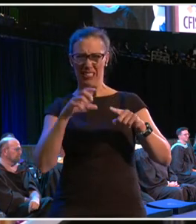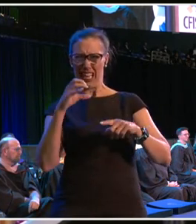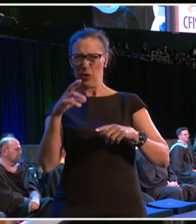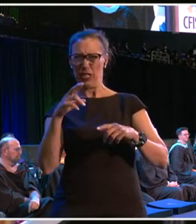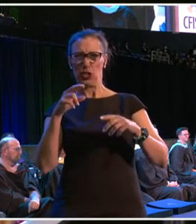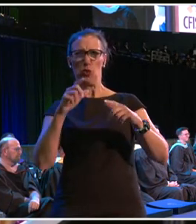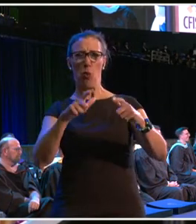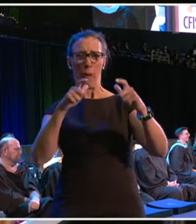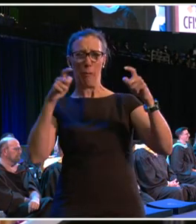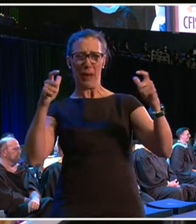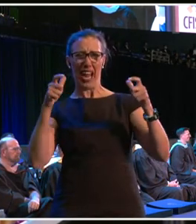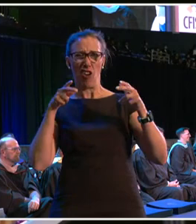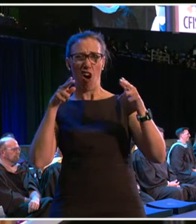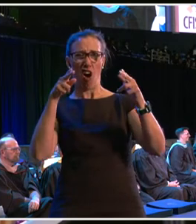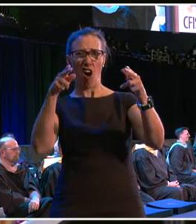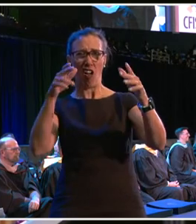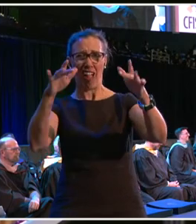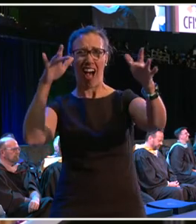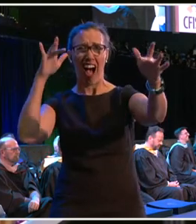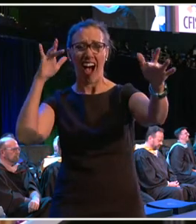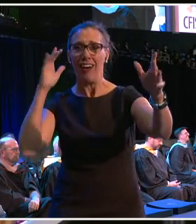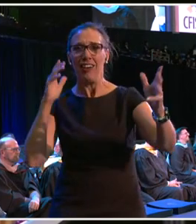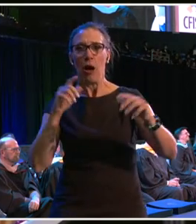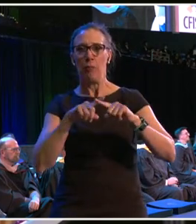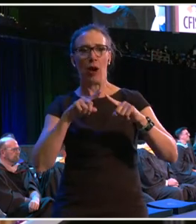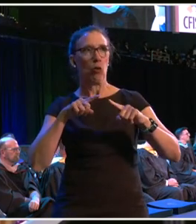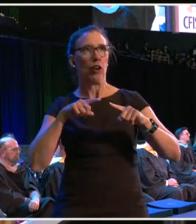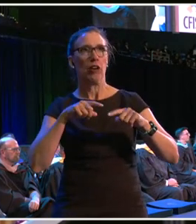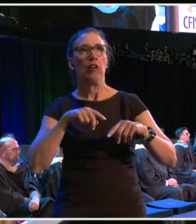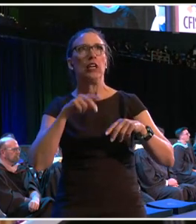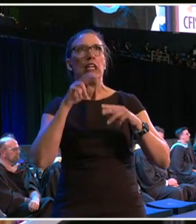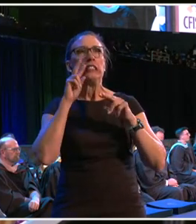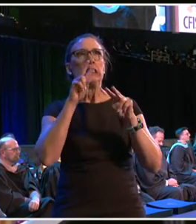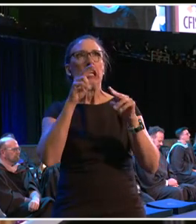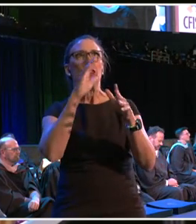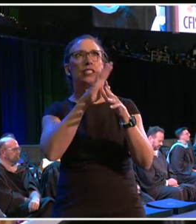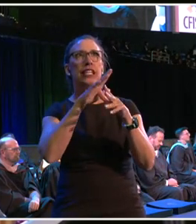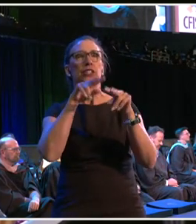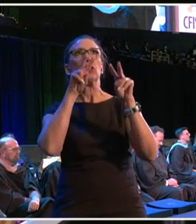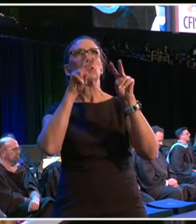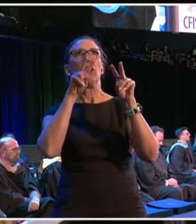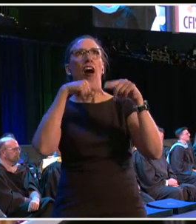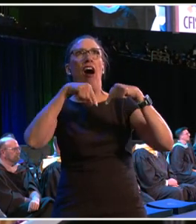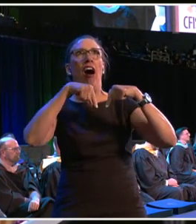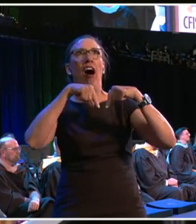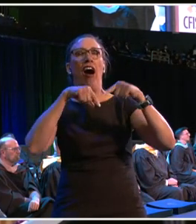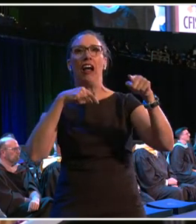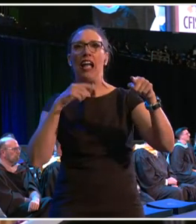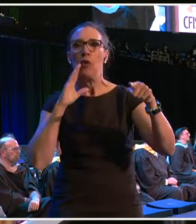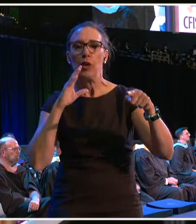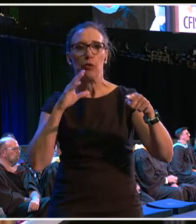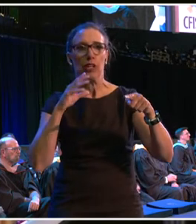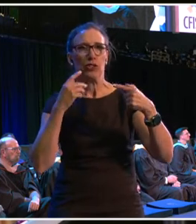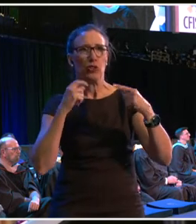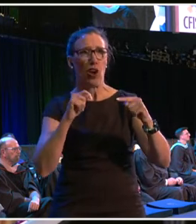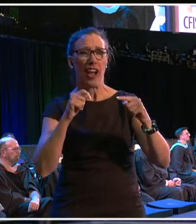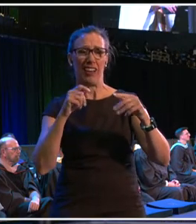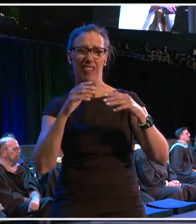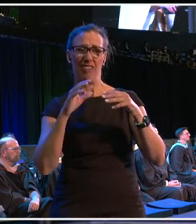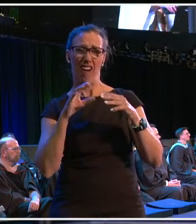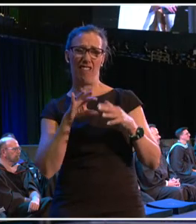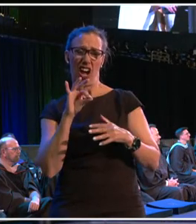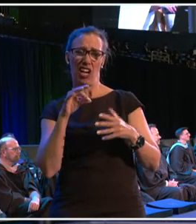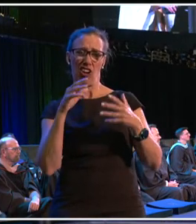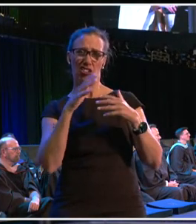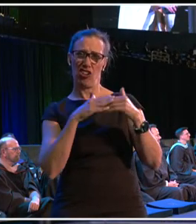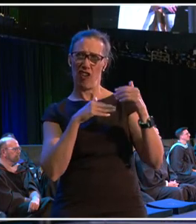huge glorified hallway. We were greatly intimidated by seniors who seemed to tower over us, and we frantically tried to find our place